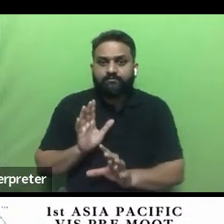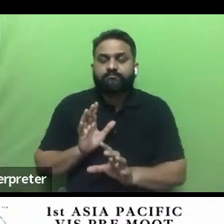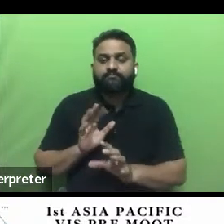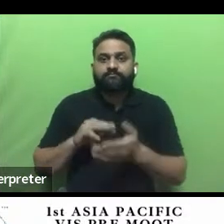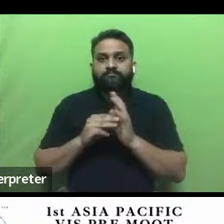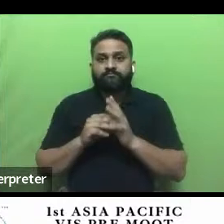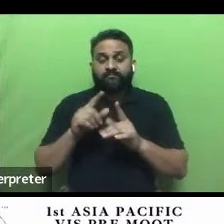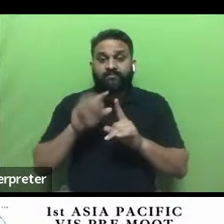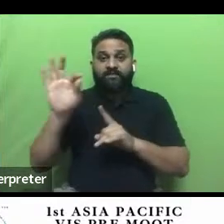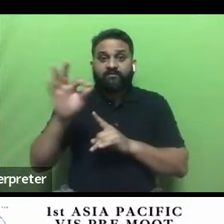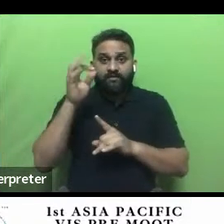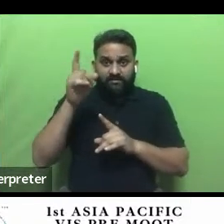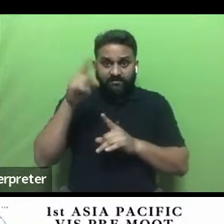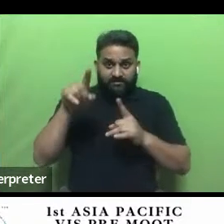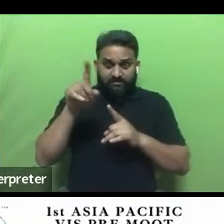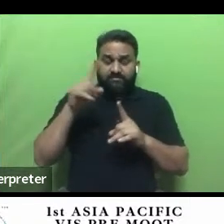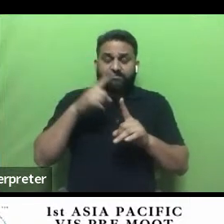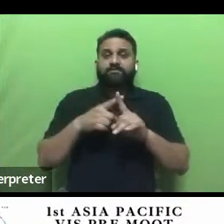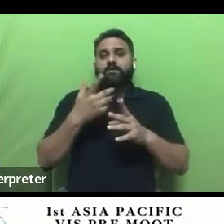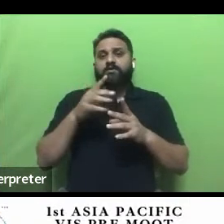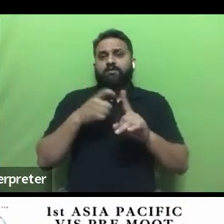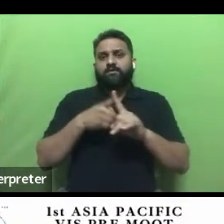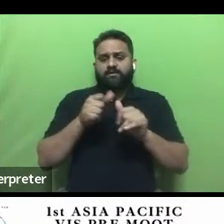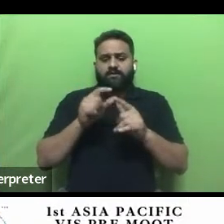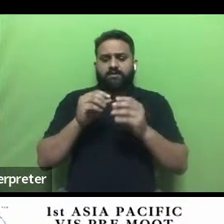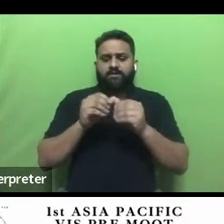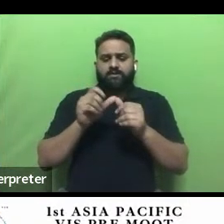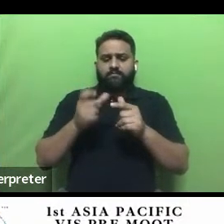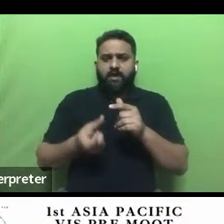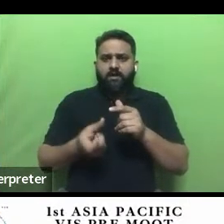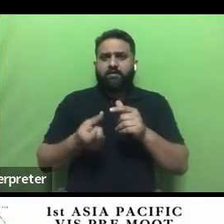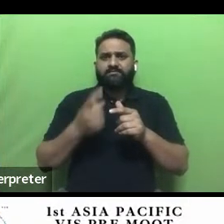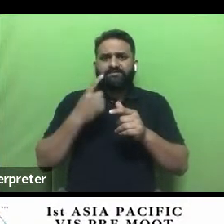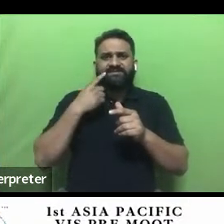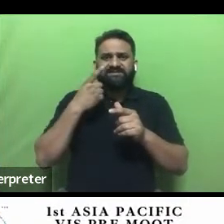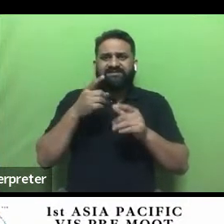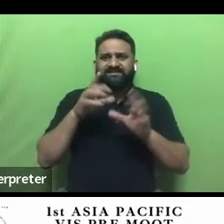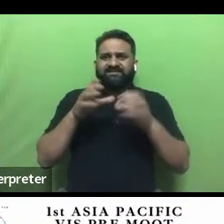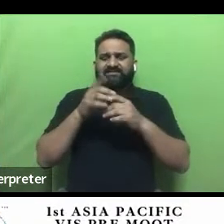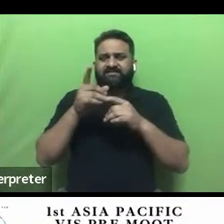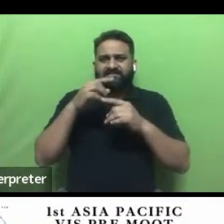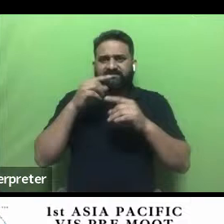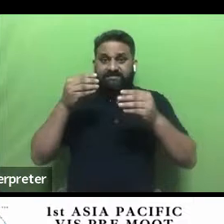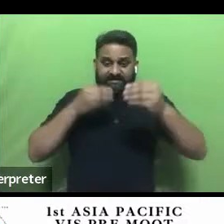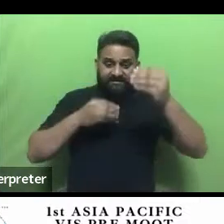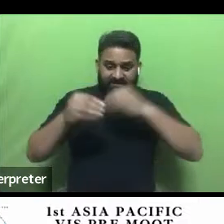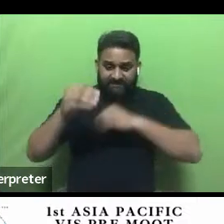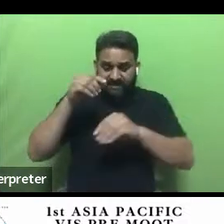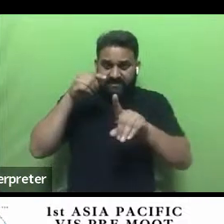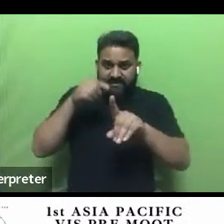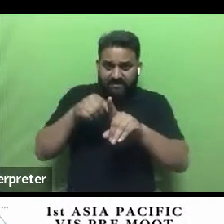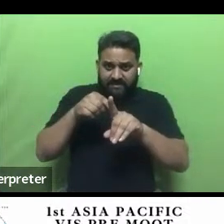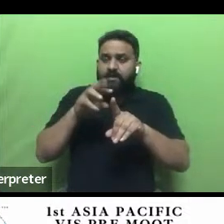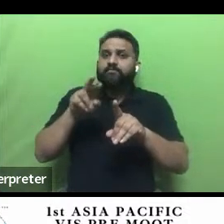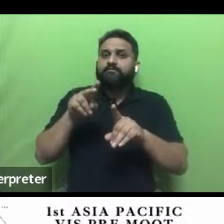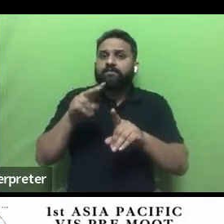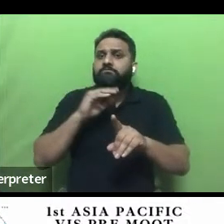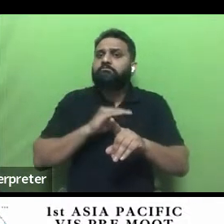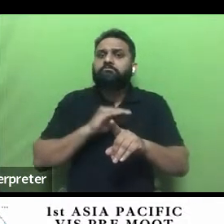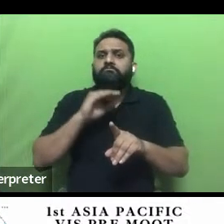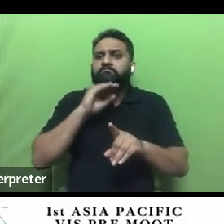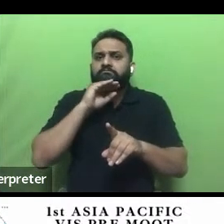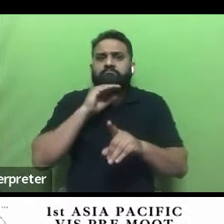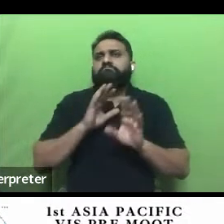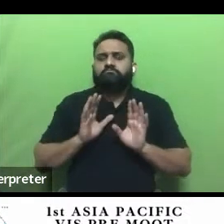authorities, in particular Kebabchi, a broad reference to the sale is not sufficiently